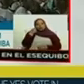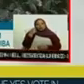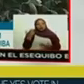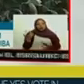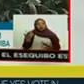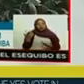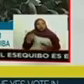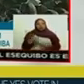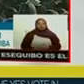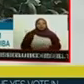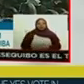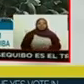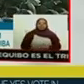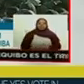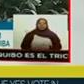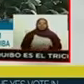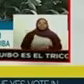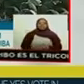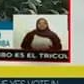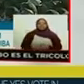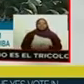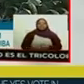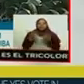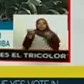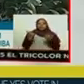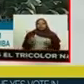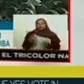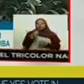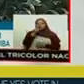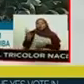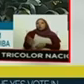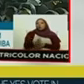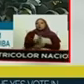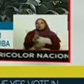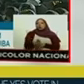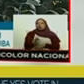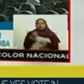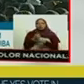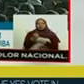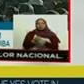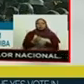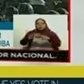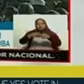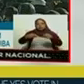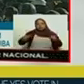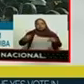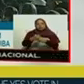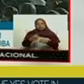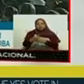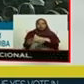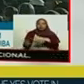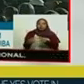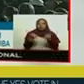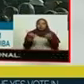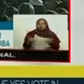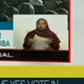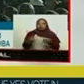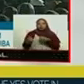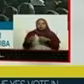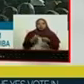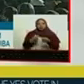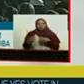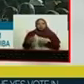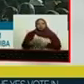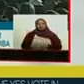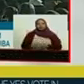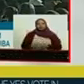gold by the Bank of England, despite all of the threats and intimidation, we can see that the Bolivarian people continue to